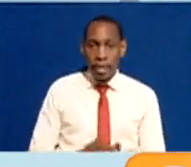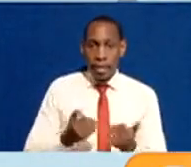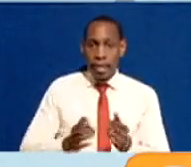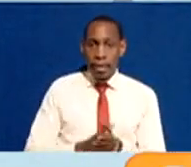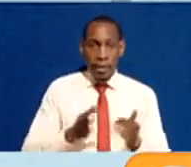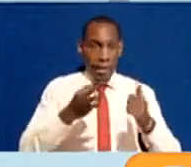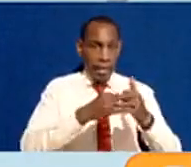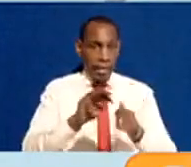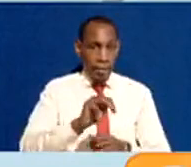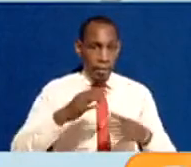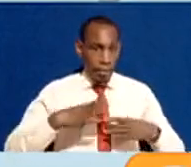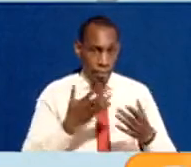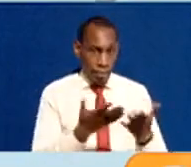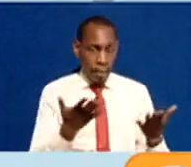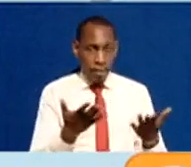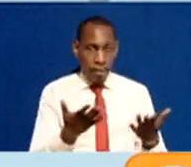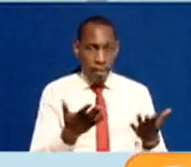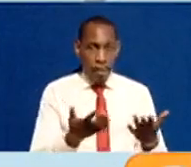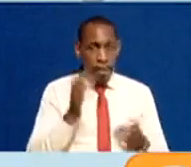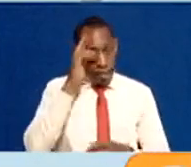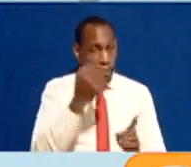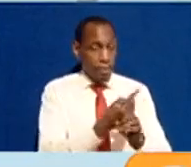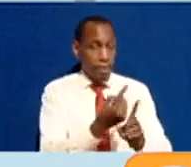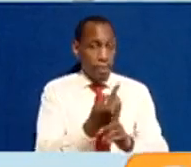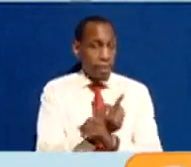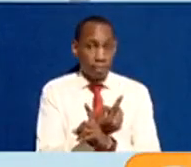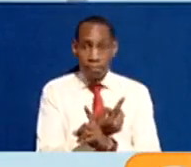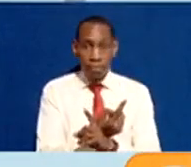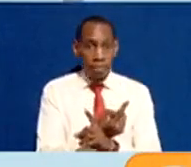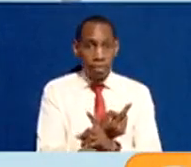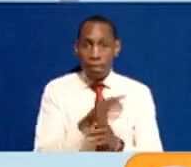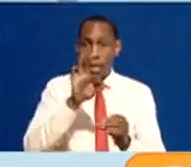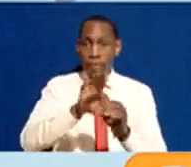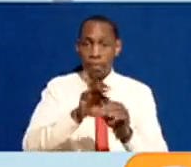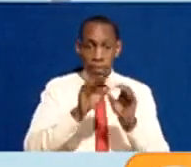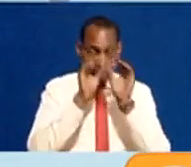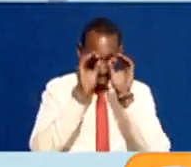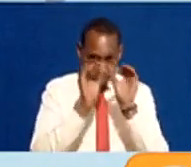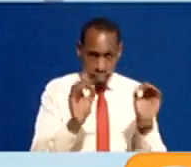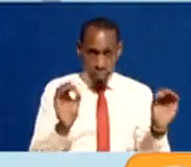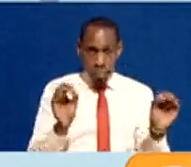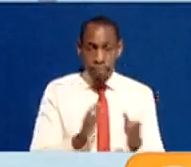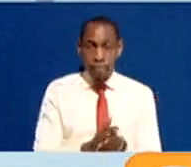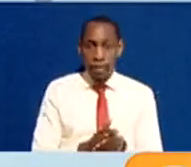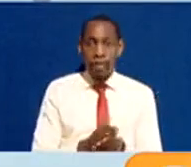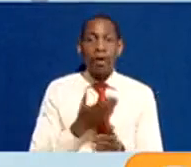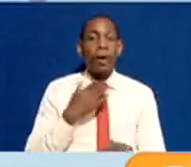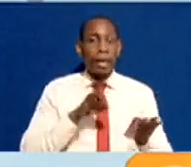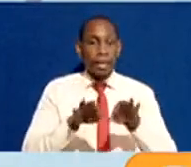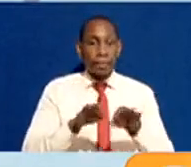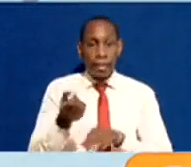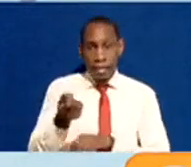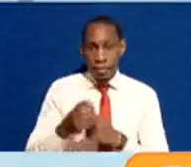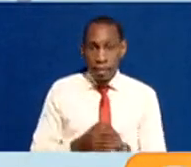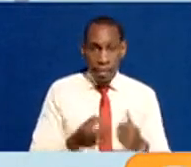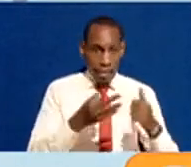8 million people, for one reason or another, did not go out to vote? To put this into perspective,